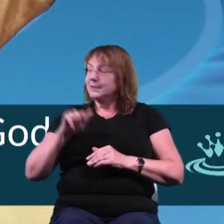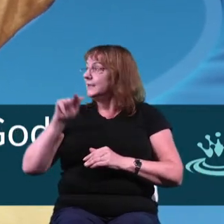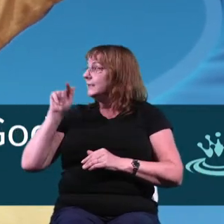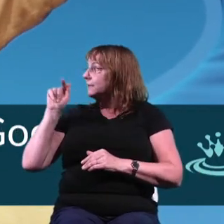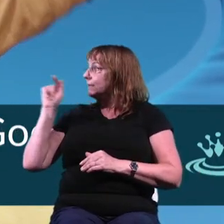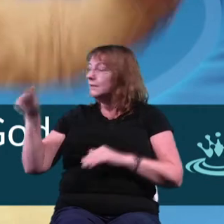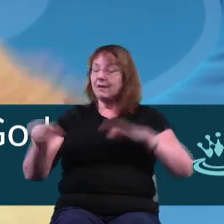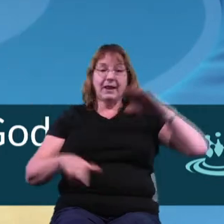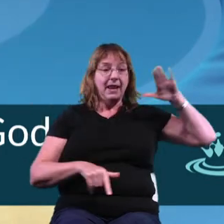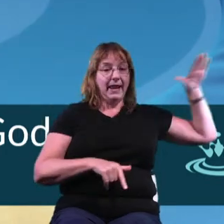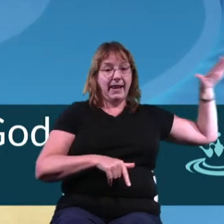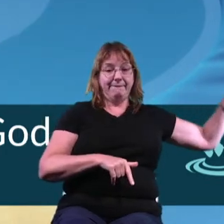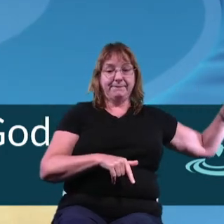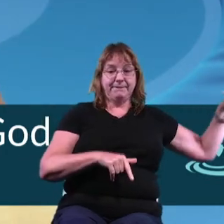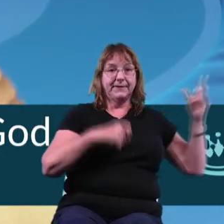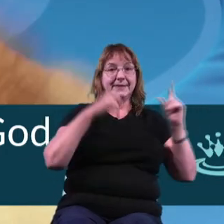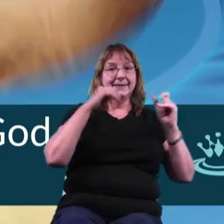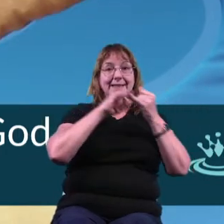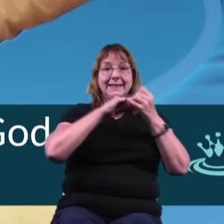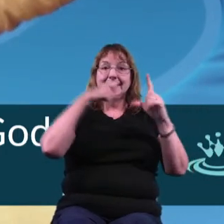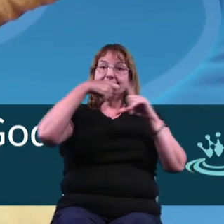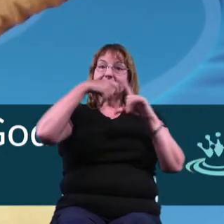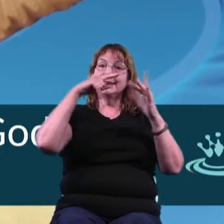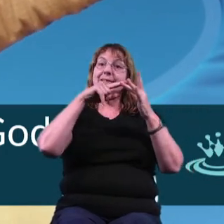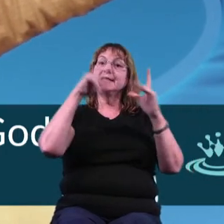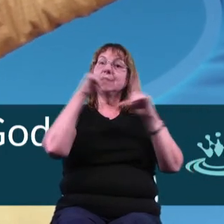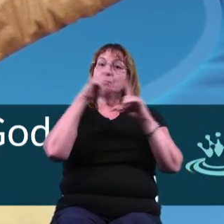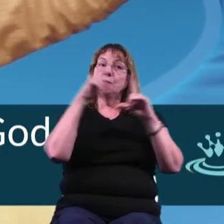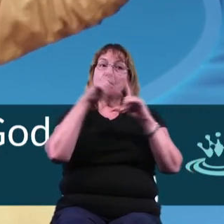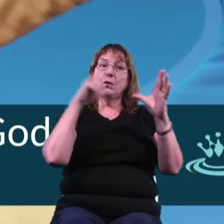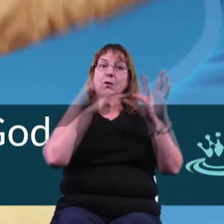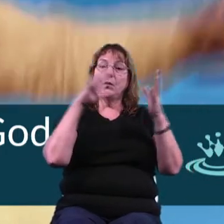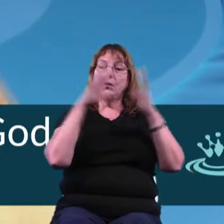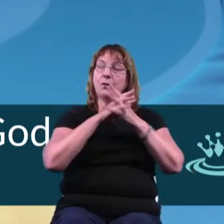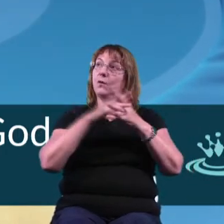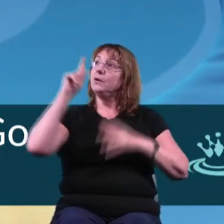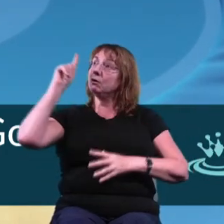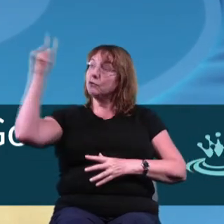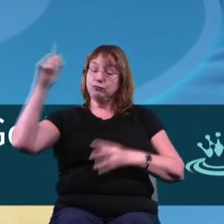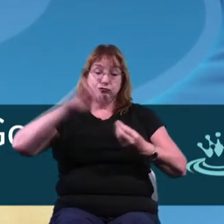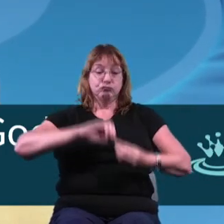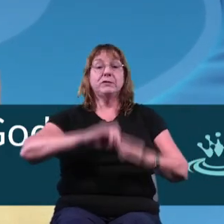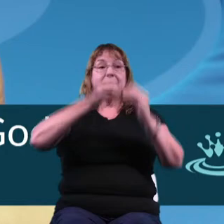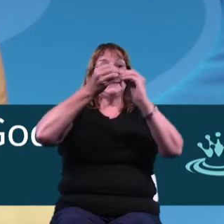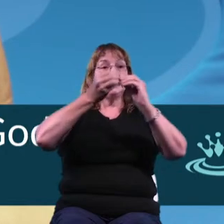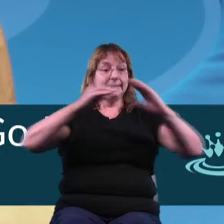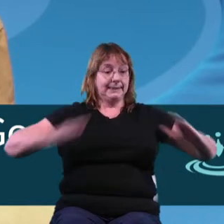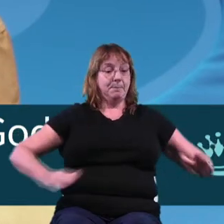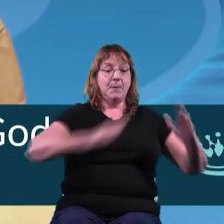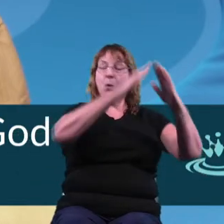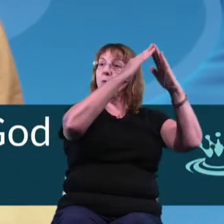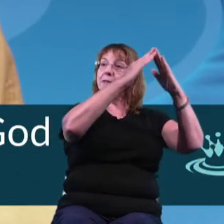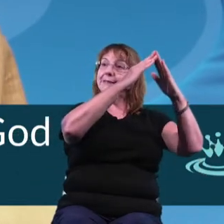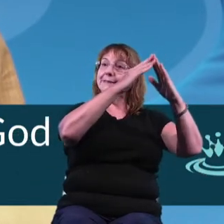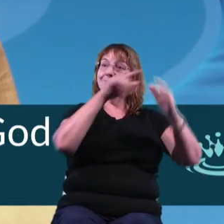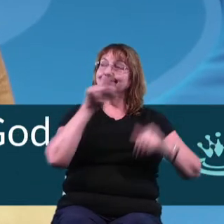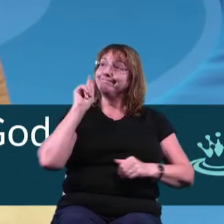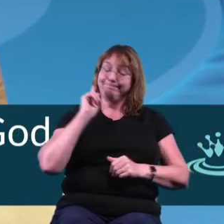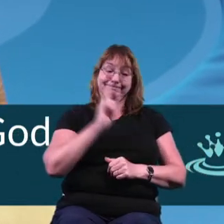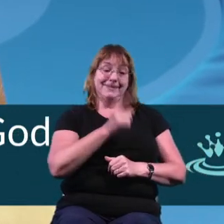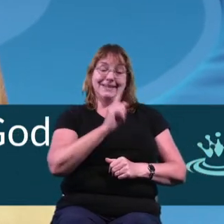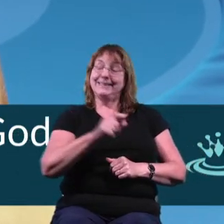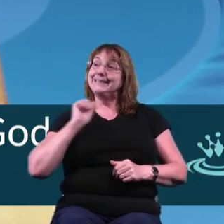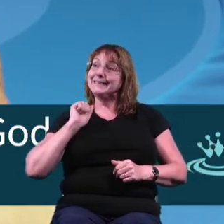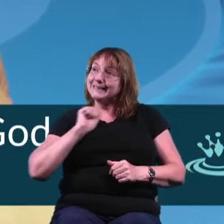Skiddaw. You can sort of look at it as you leave. God made it, and it is his. Or think of Derwent